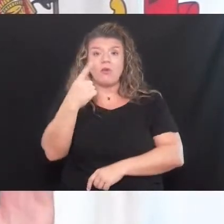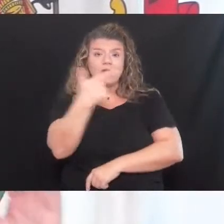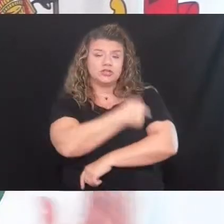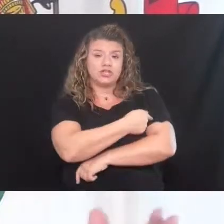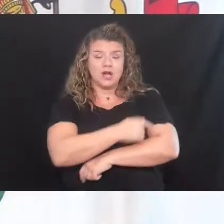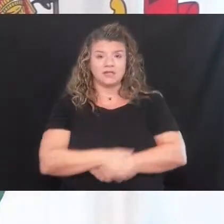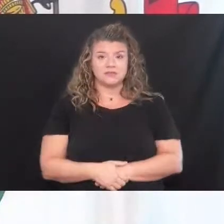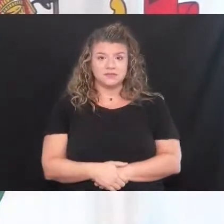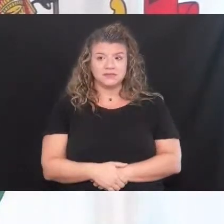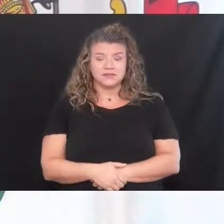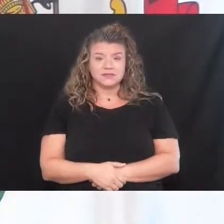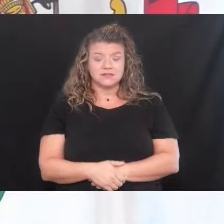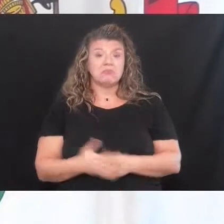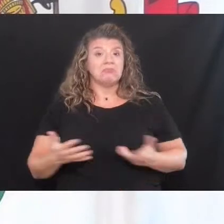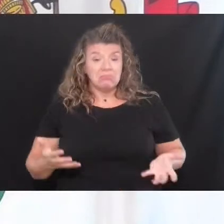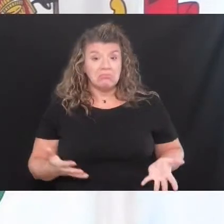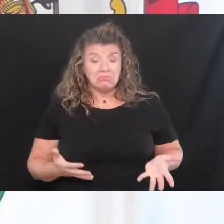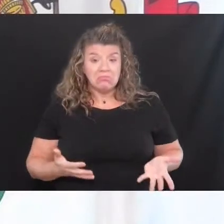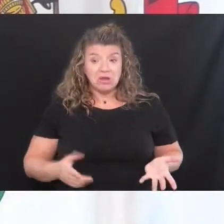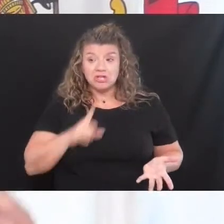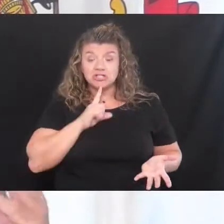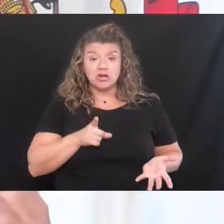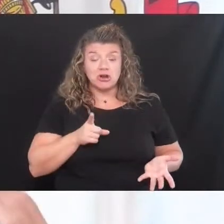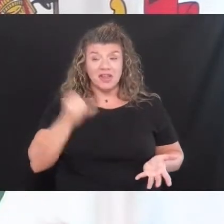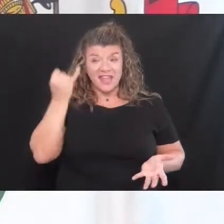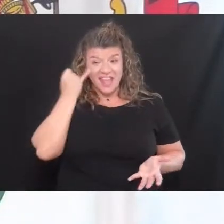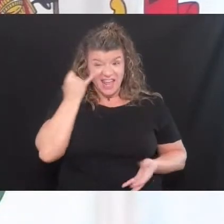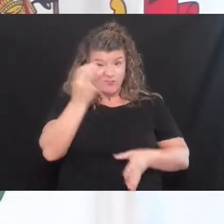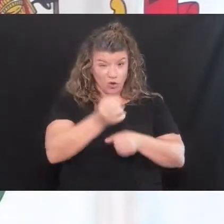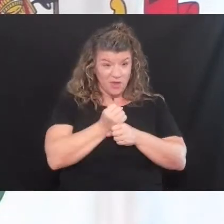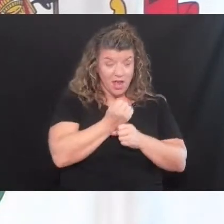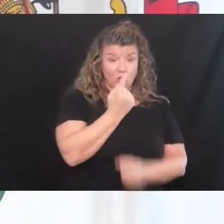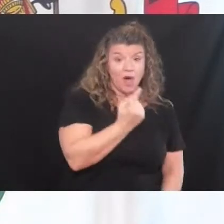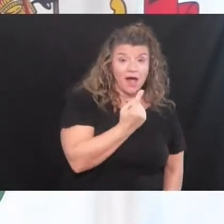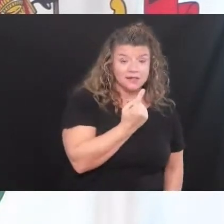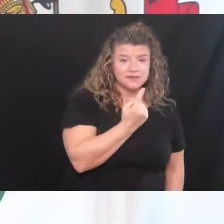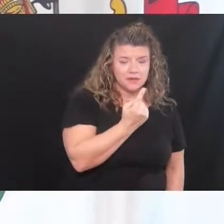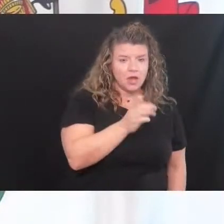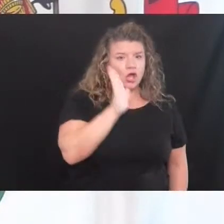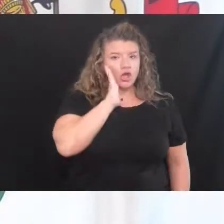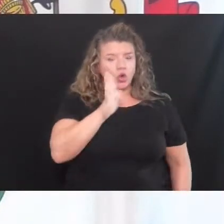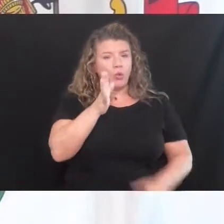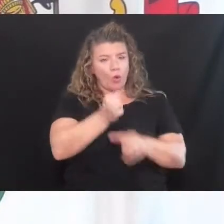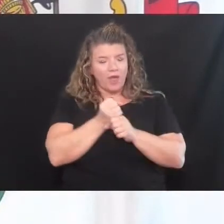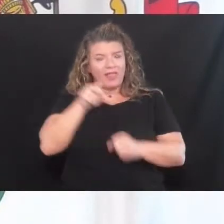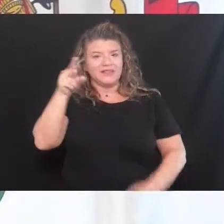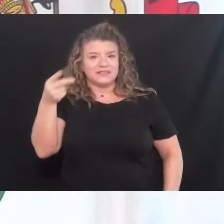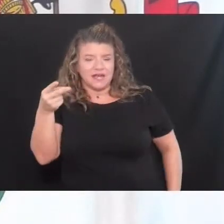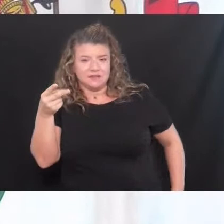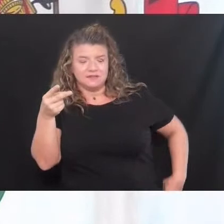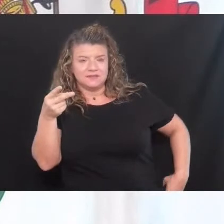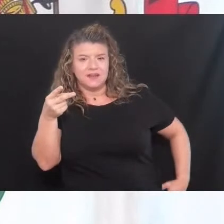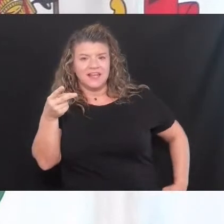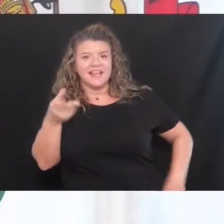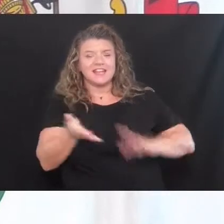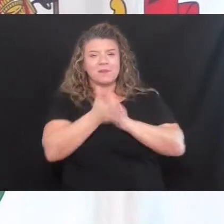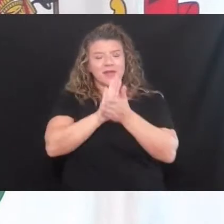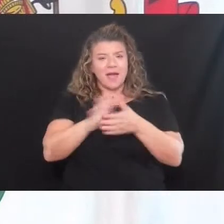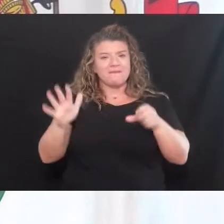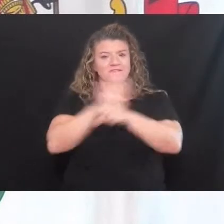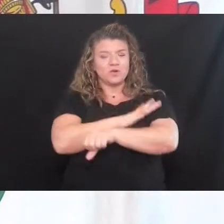and surely to God above, you know, if they got the one shot, they're on the way to getting themselves fully